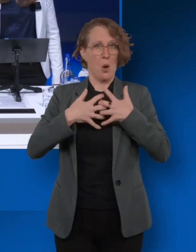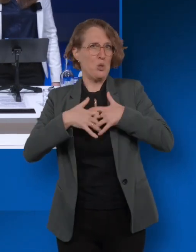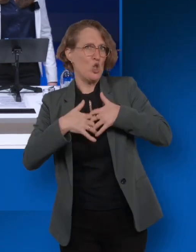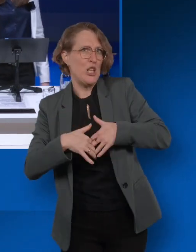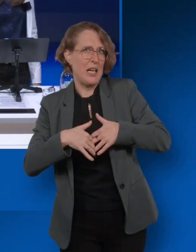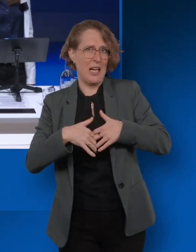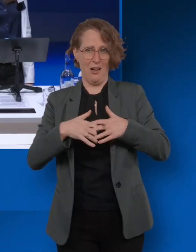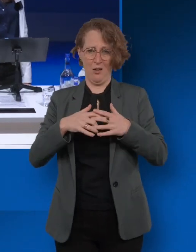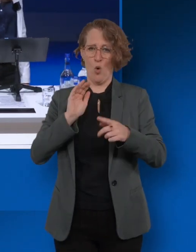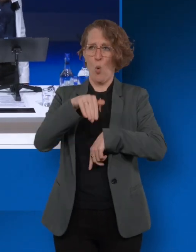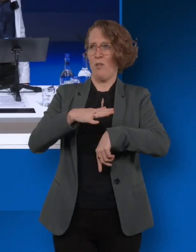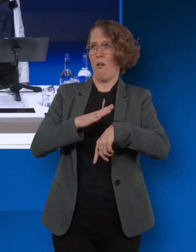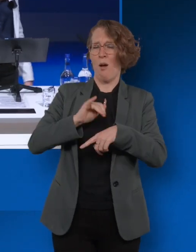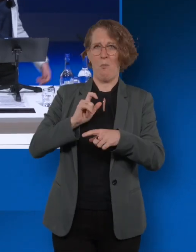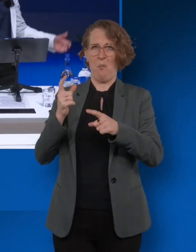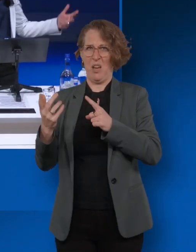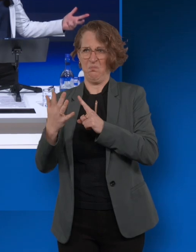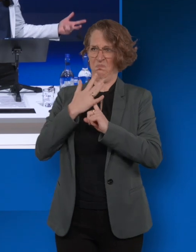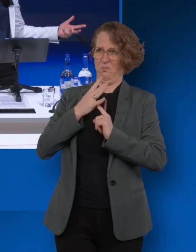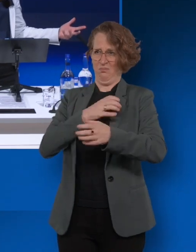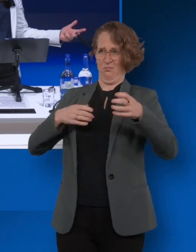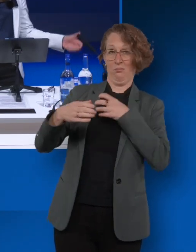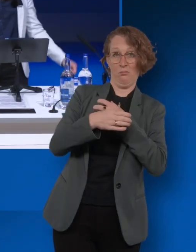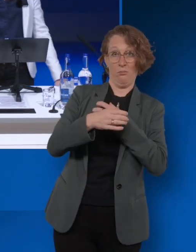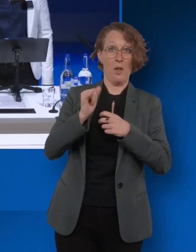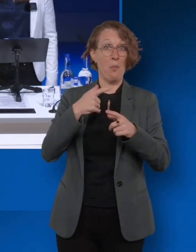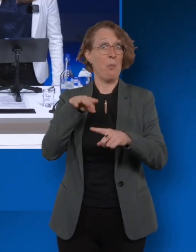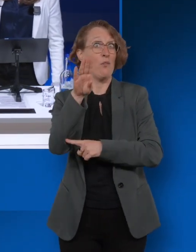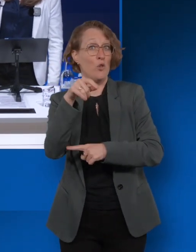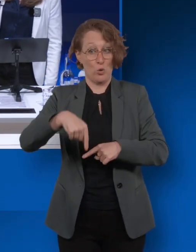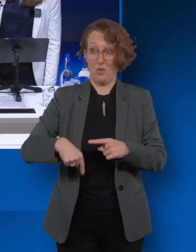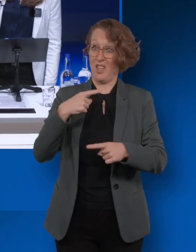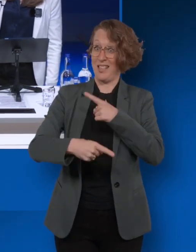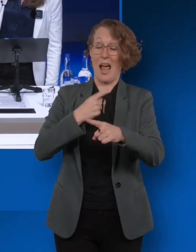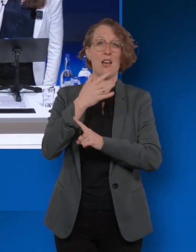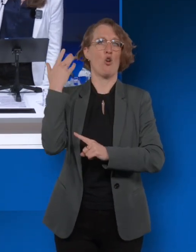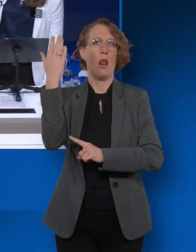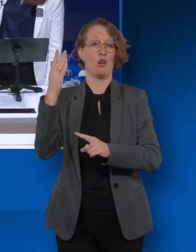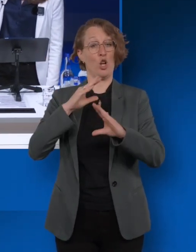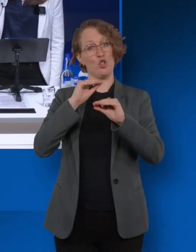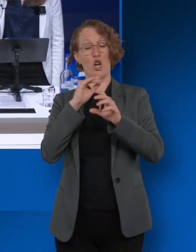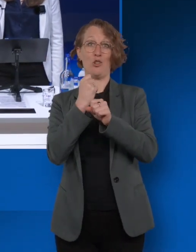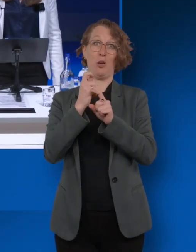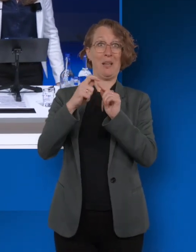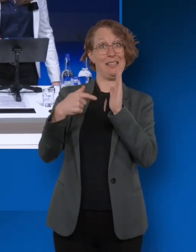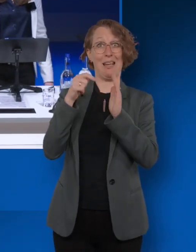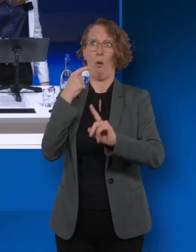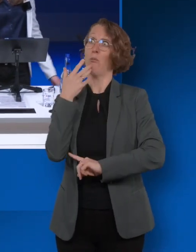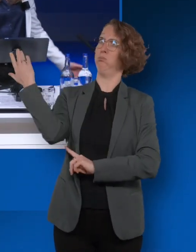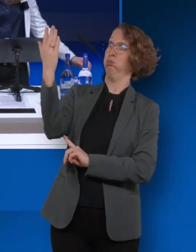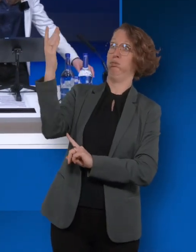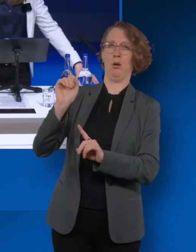be superseded? Will this annual lecture one day be given by ChatGPT?